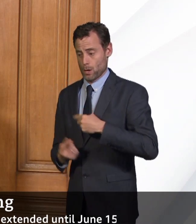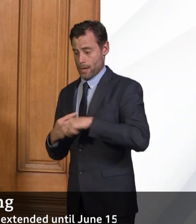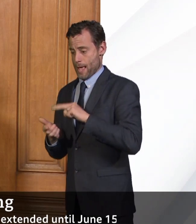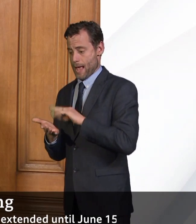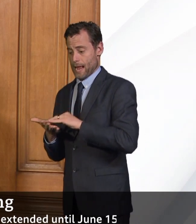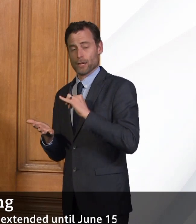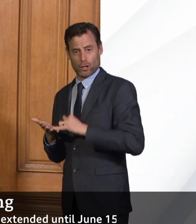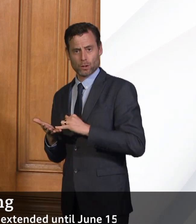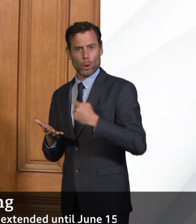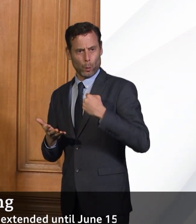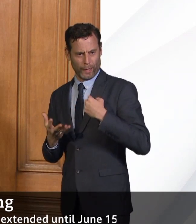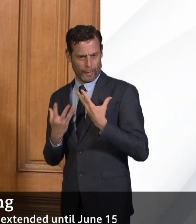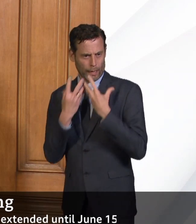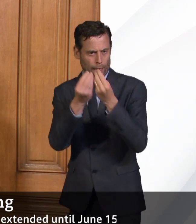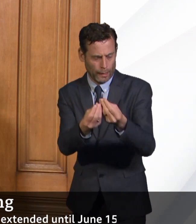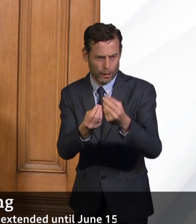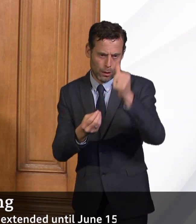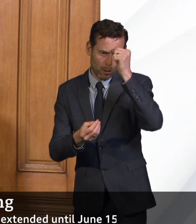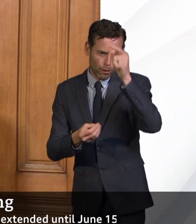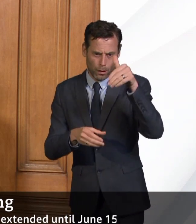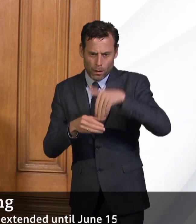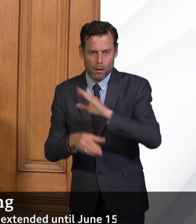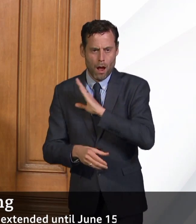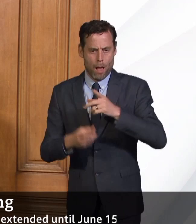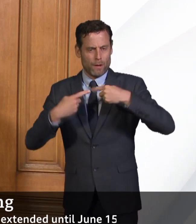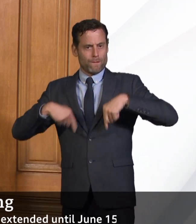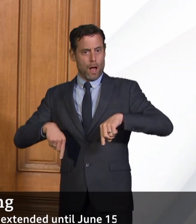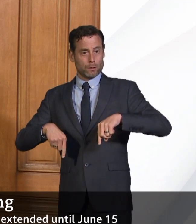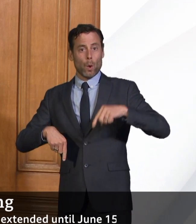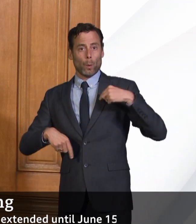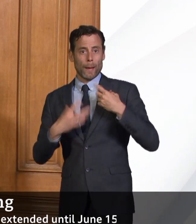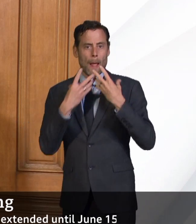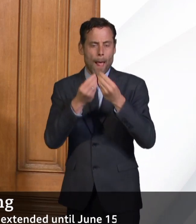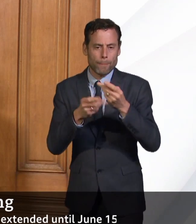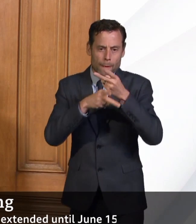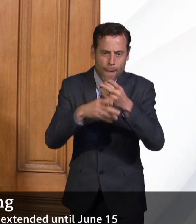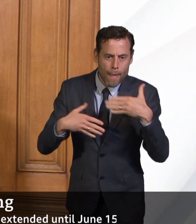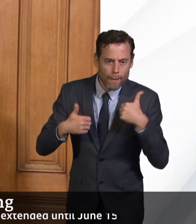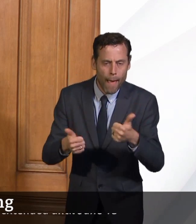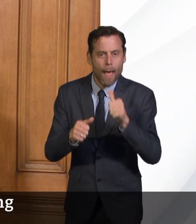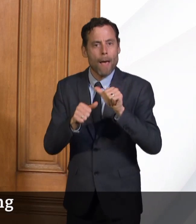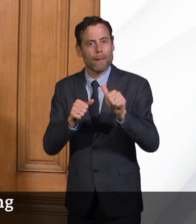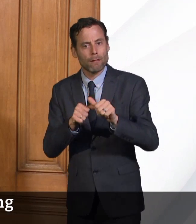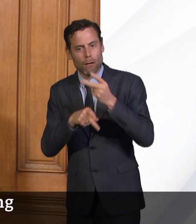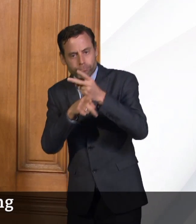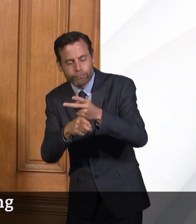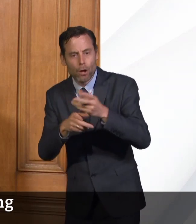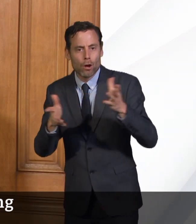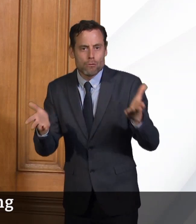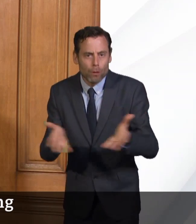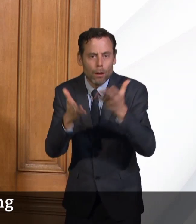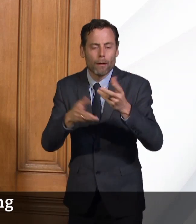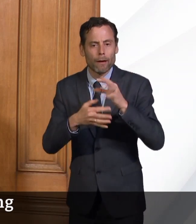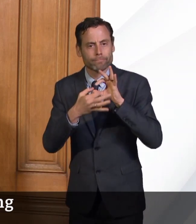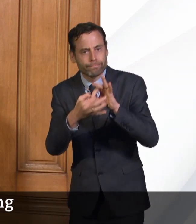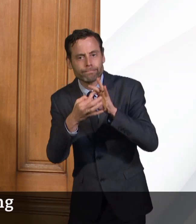physical rehabilitation or specialist mental health care, in particular to help veterans to make the transition into civilian life. While a growing